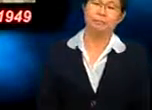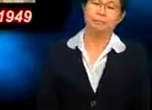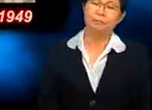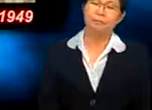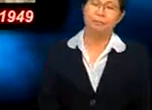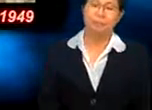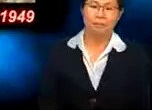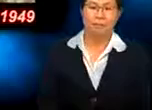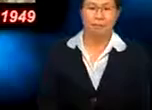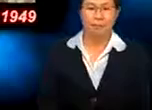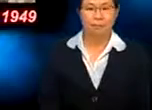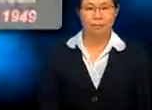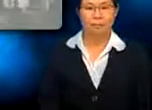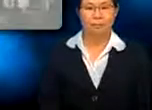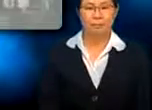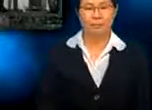1949.